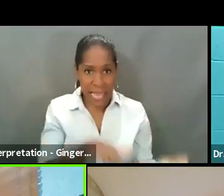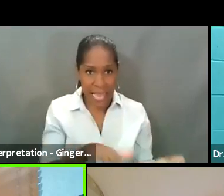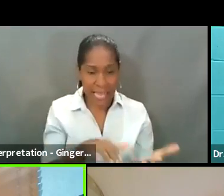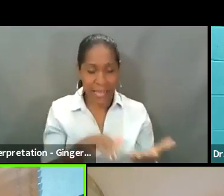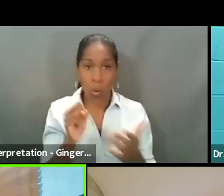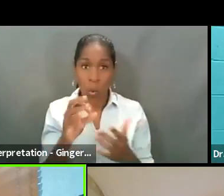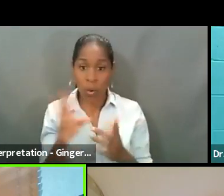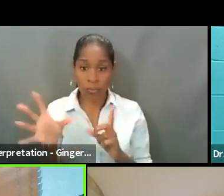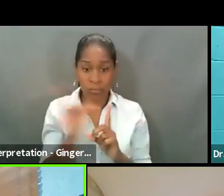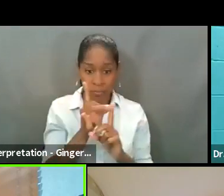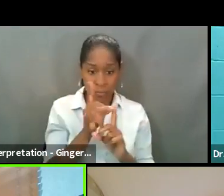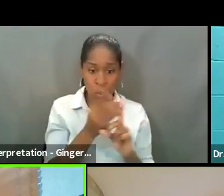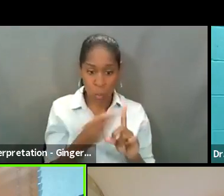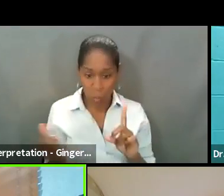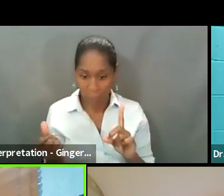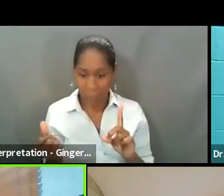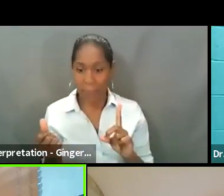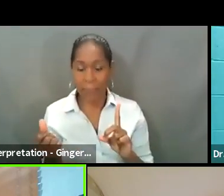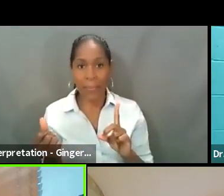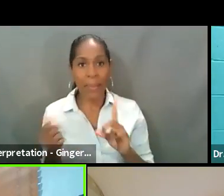term, their bodies.